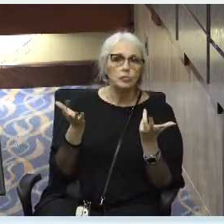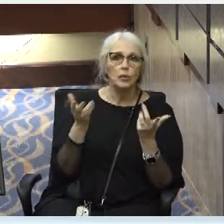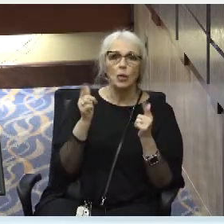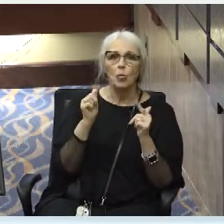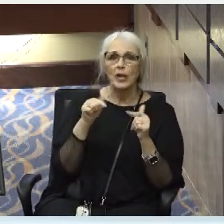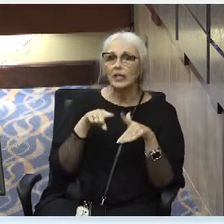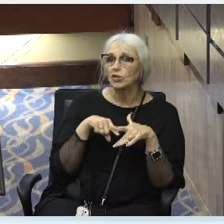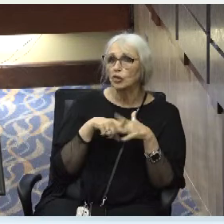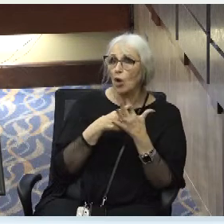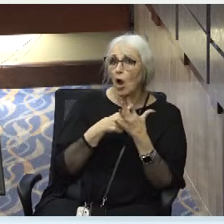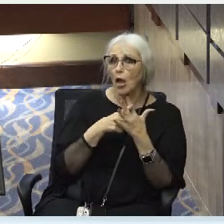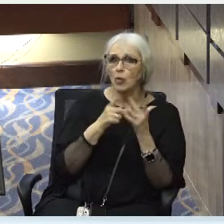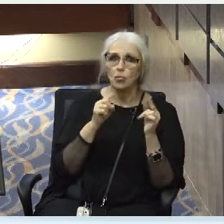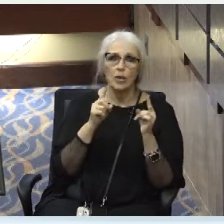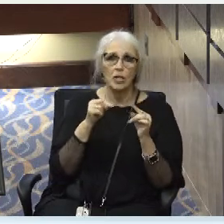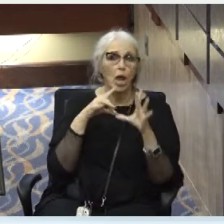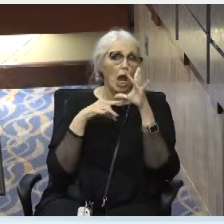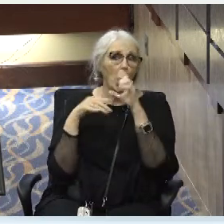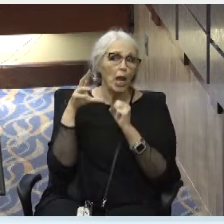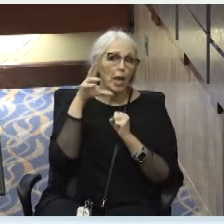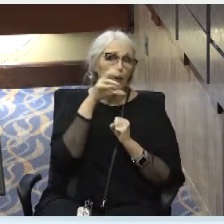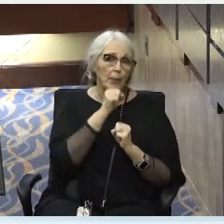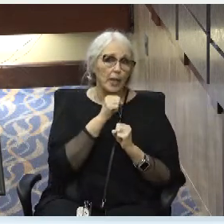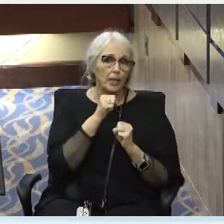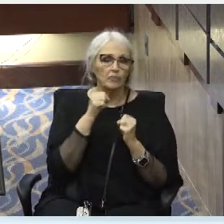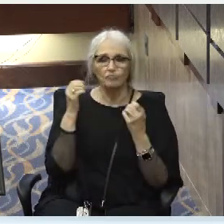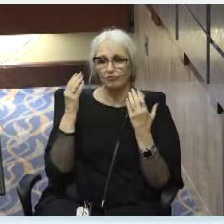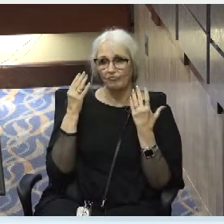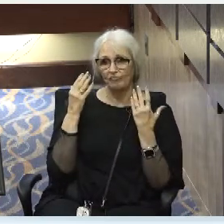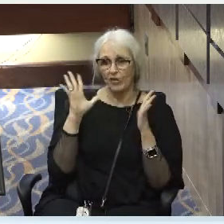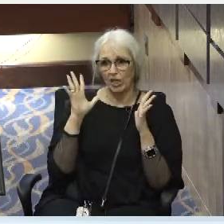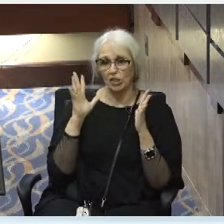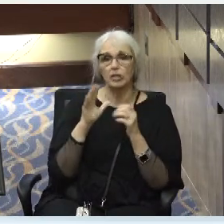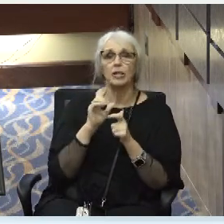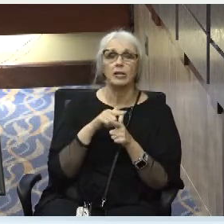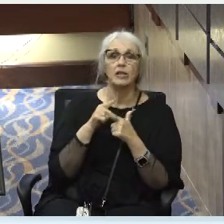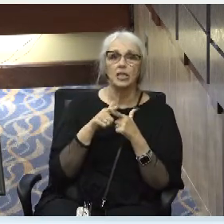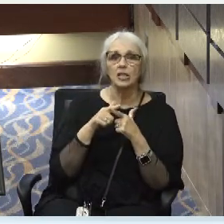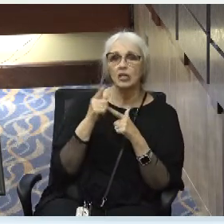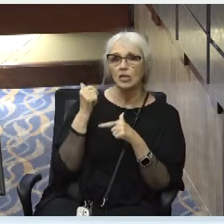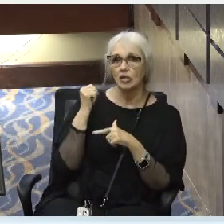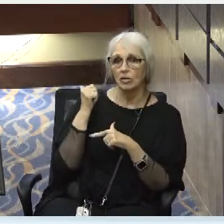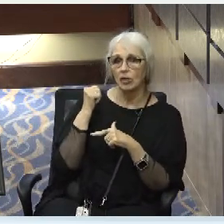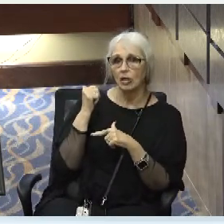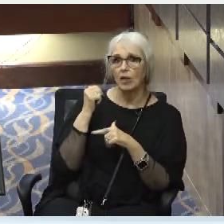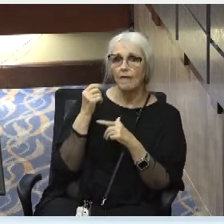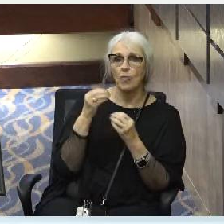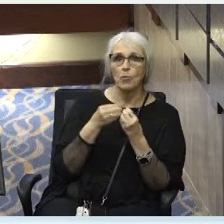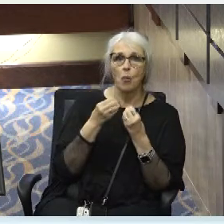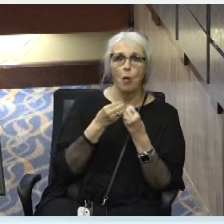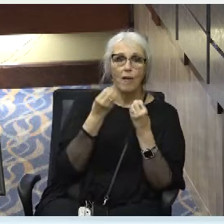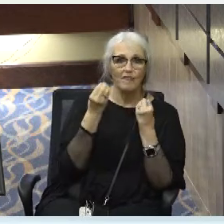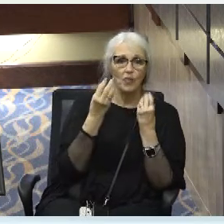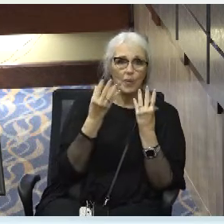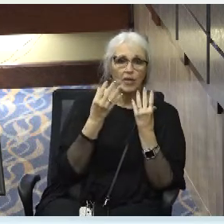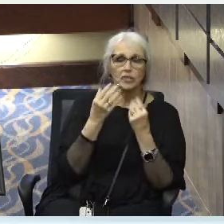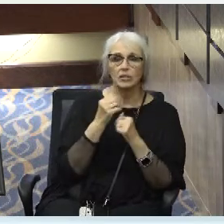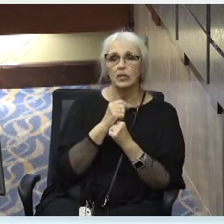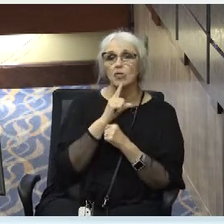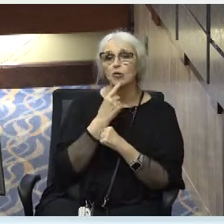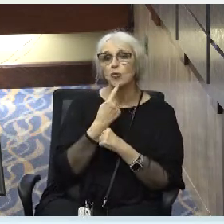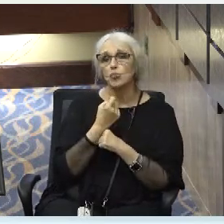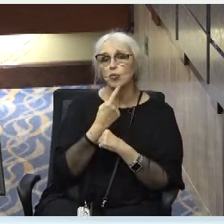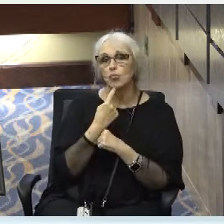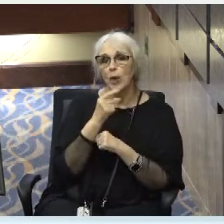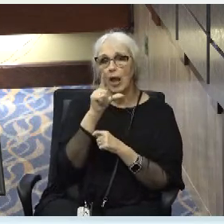it started, and when it's estimated to be completed. So you can also click on those for further information. So the red lines